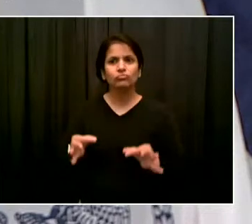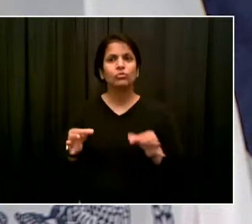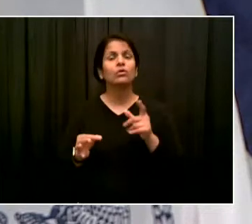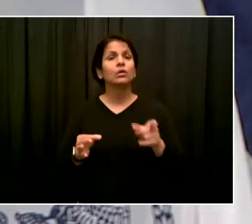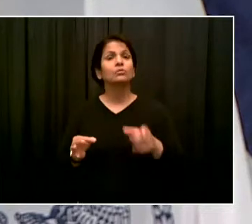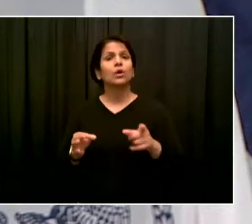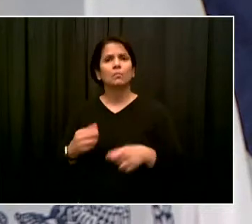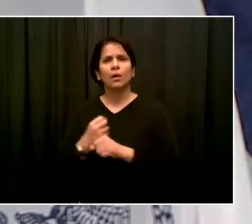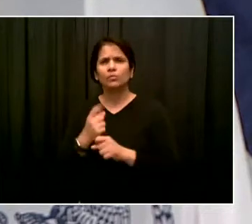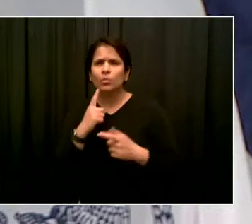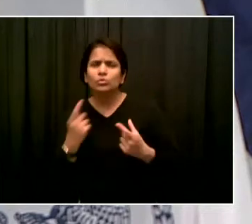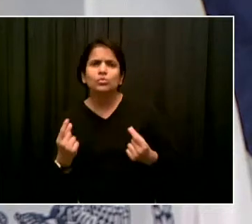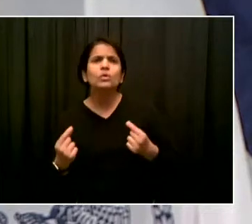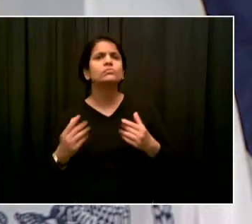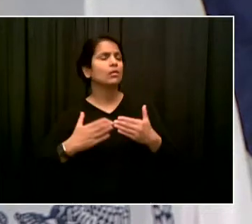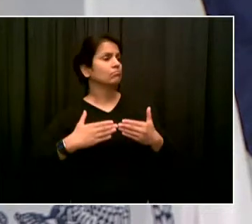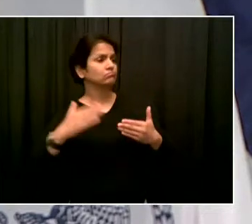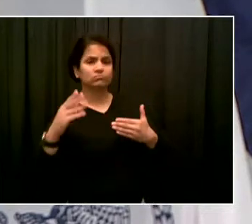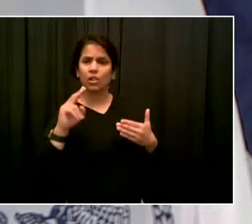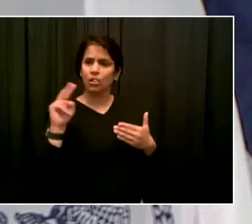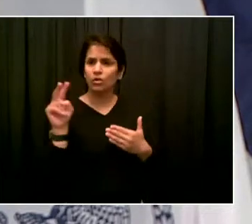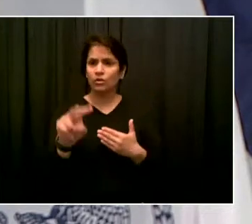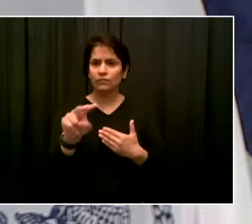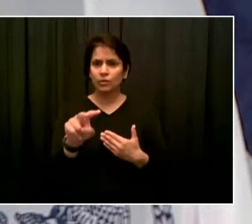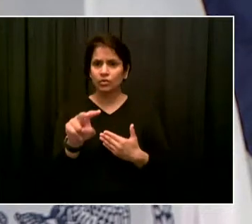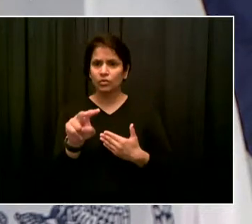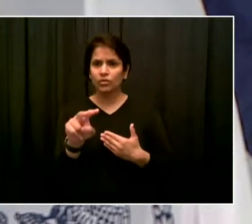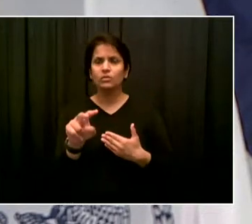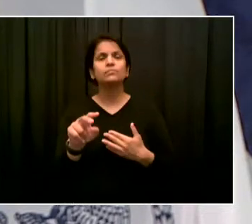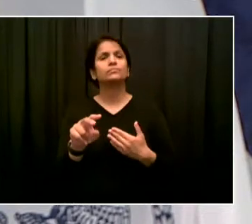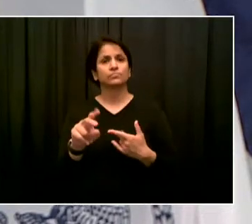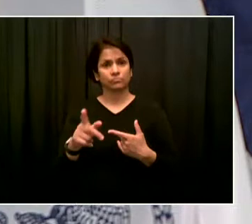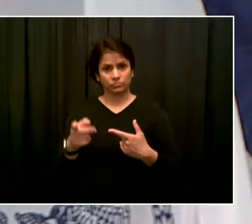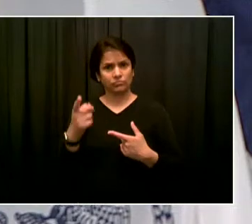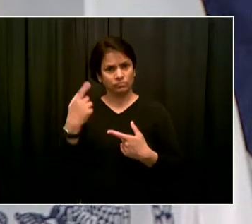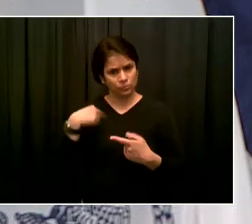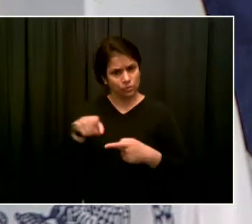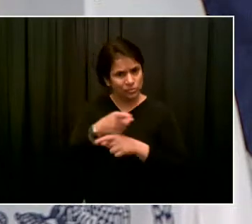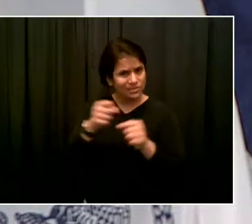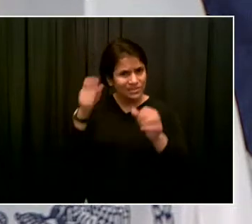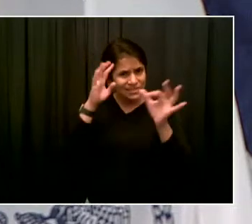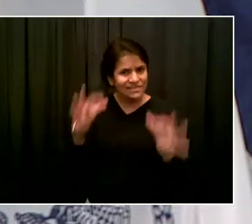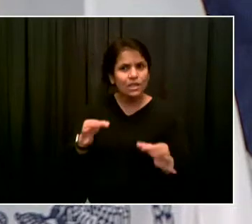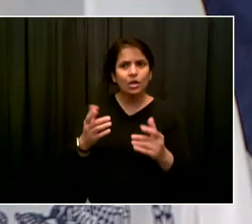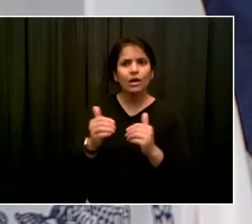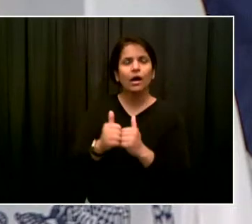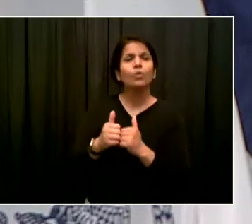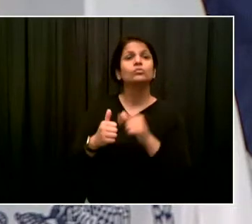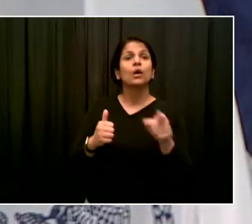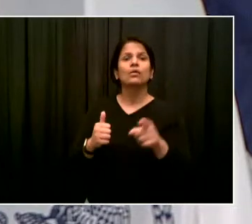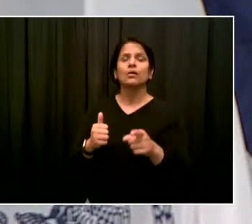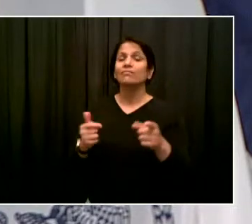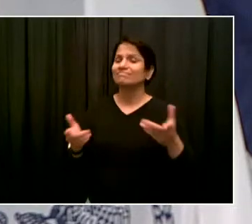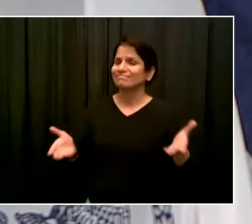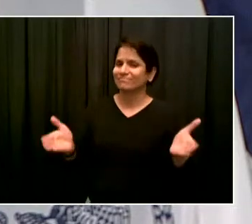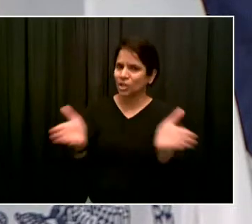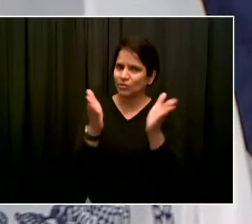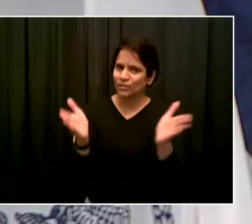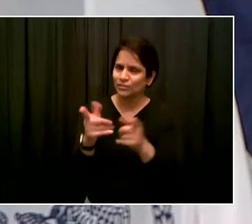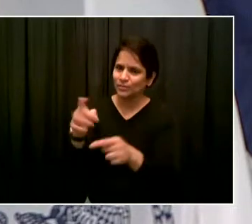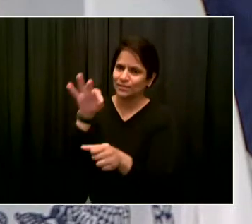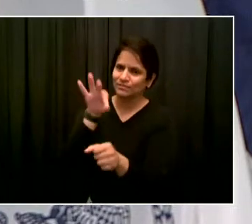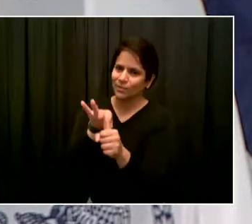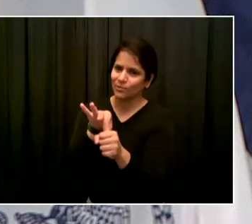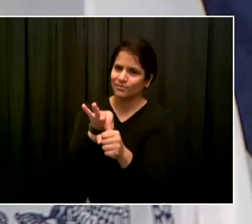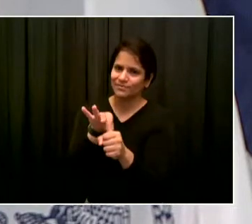2 months, are going to decide the direction of this city. But as we've talked about before, it's a